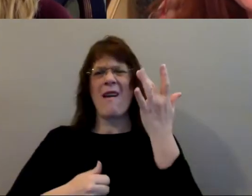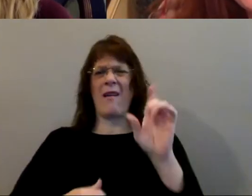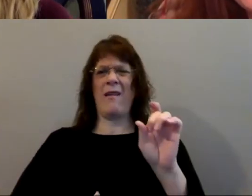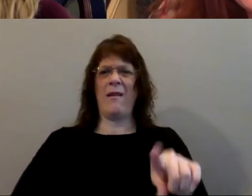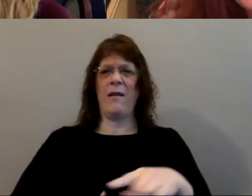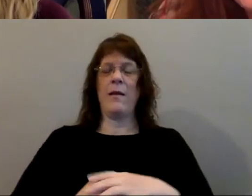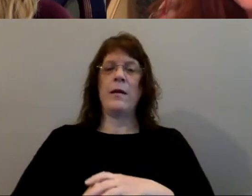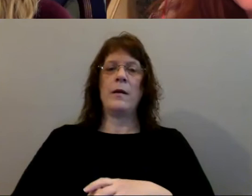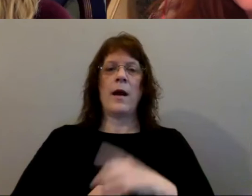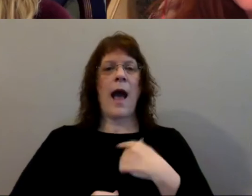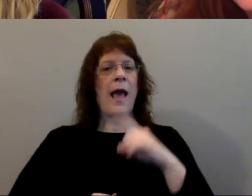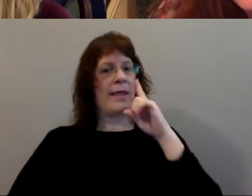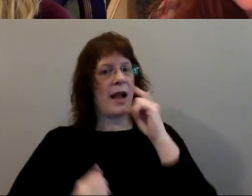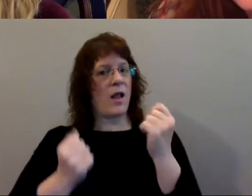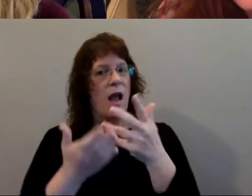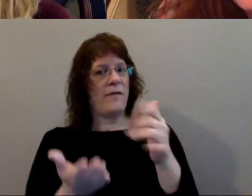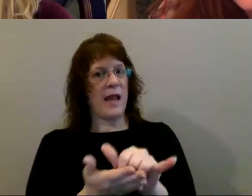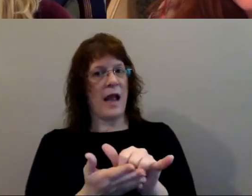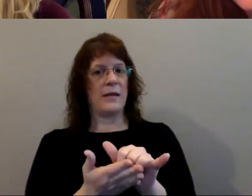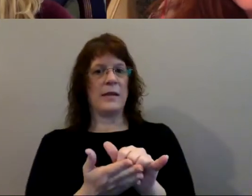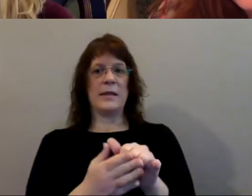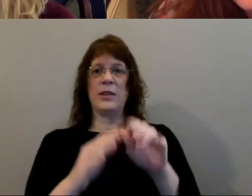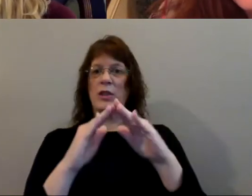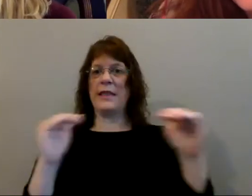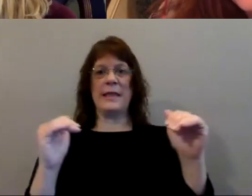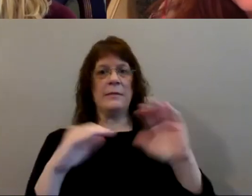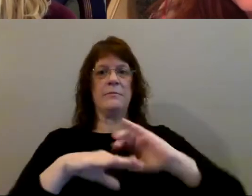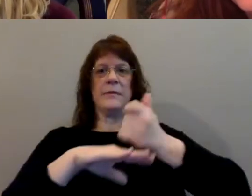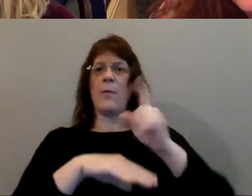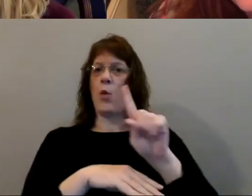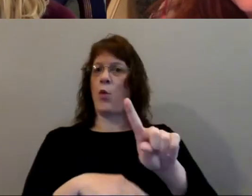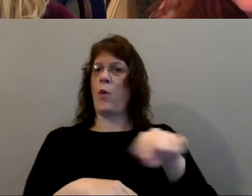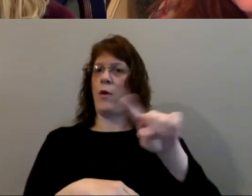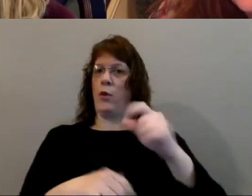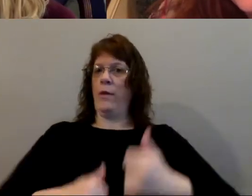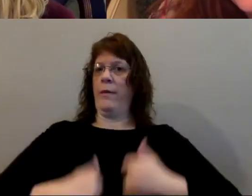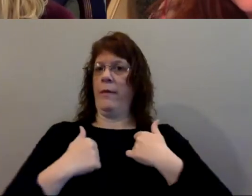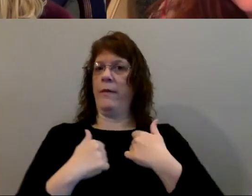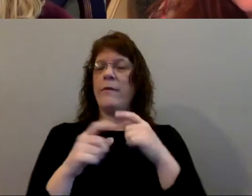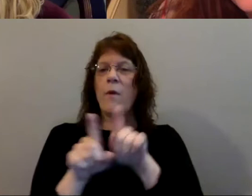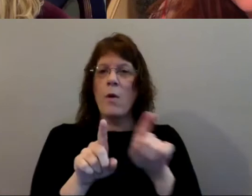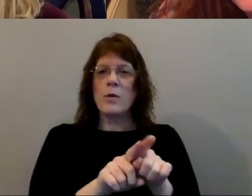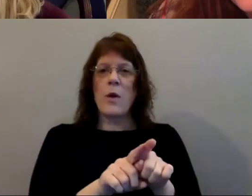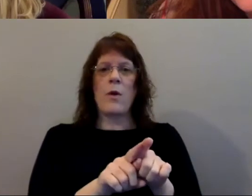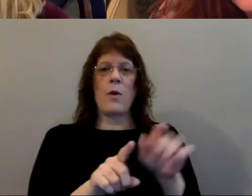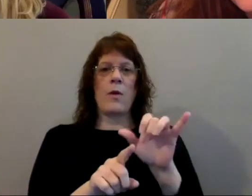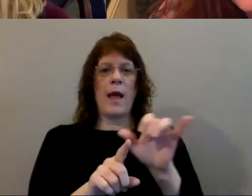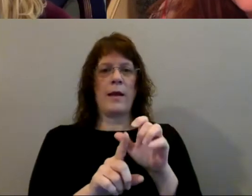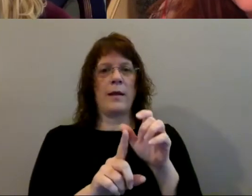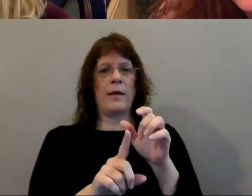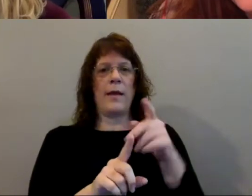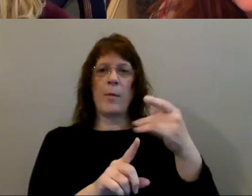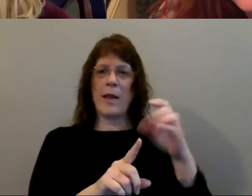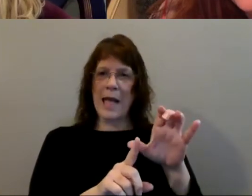I would say a lot of it is just the system that's in place where you are. And also like the condition of the